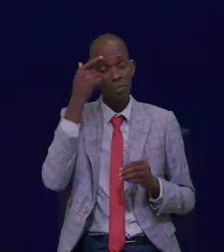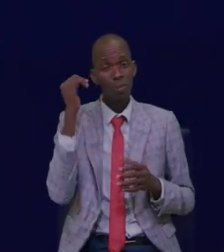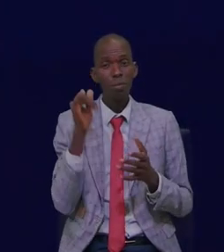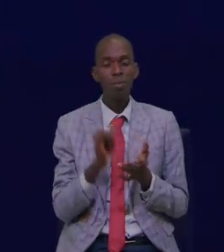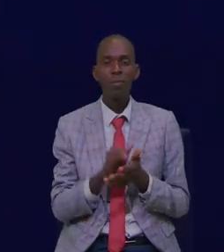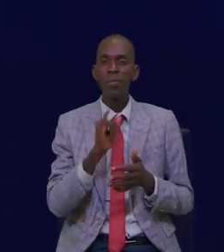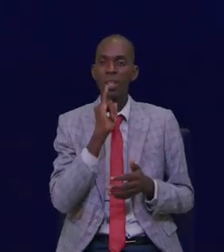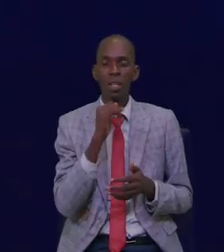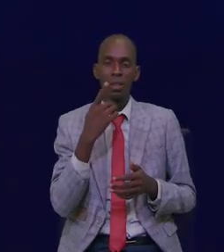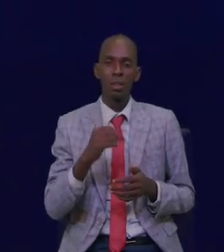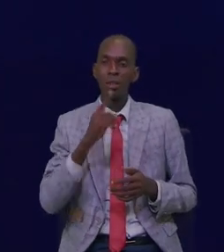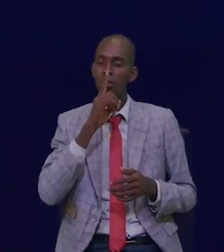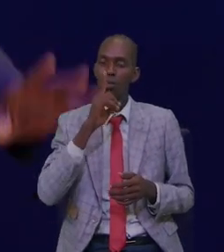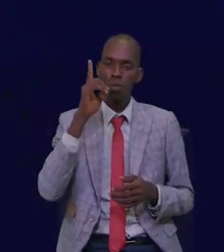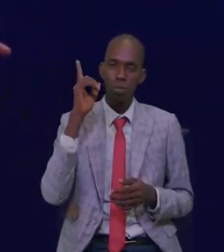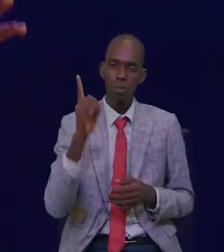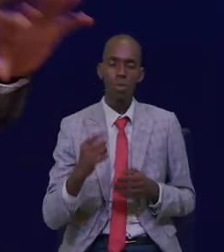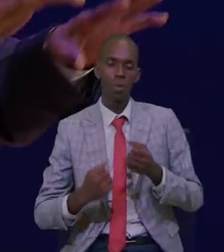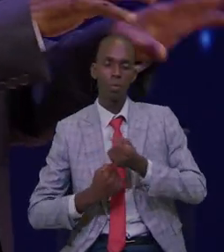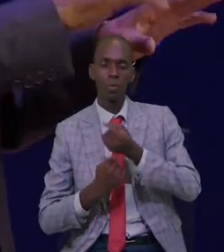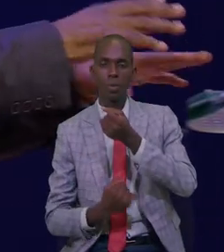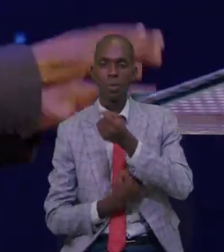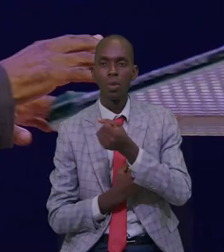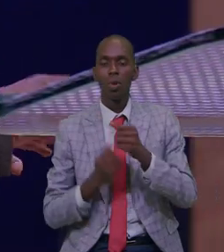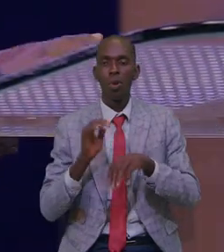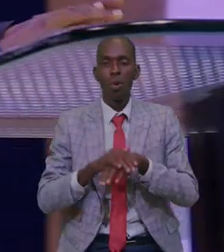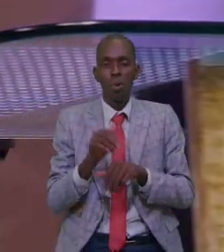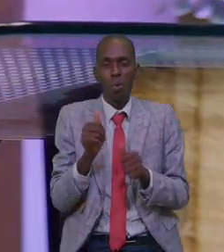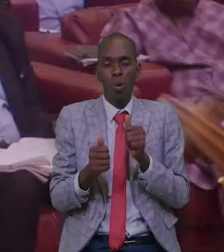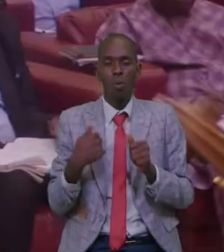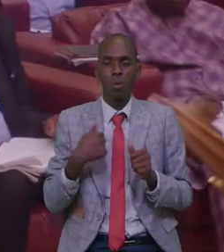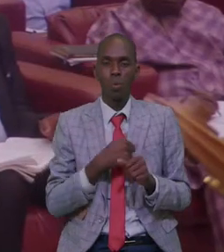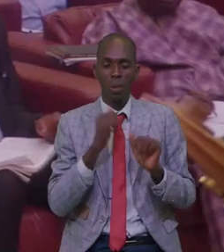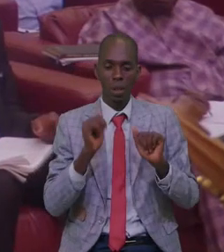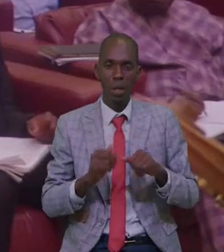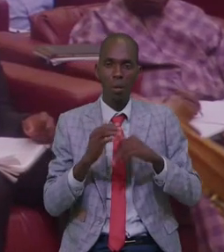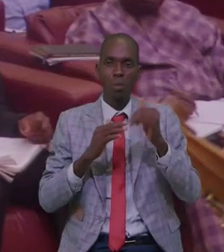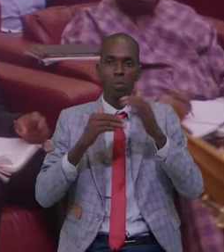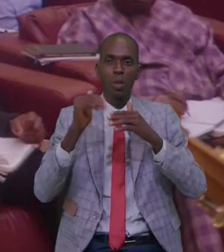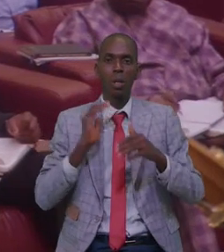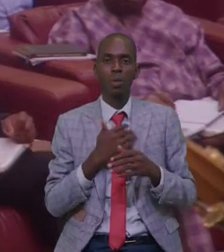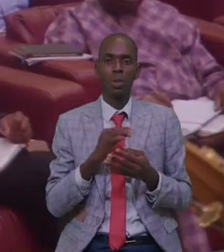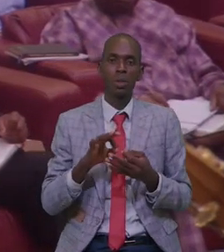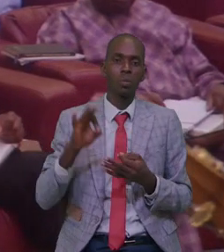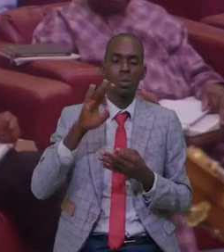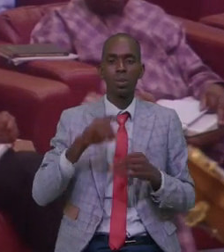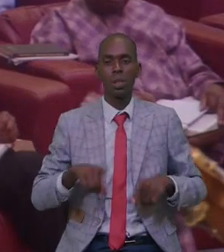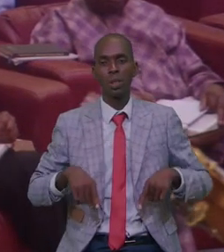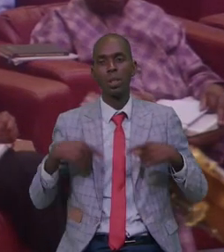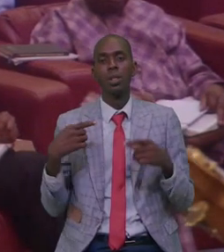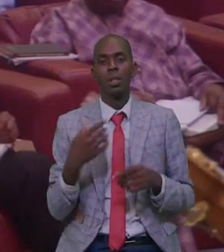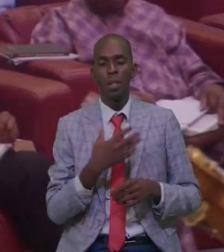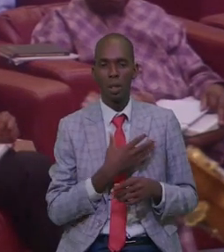is the sure cornerstone on which we can build a spiritual life. And in the day of